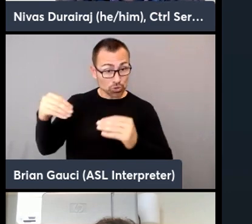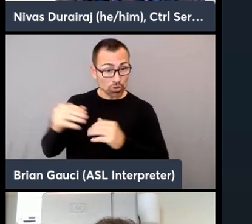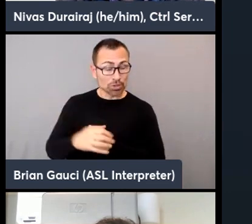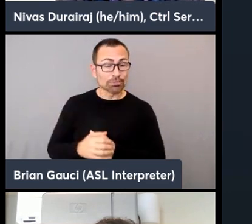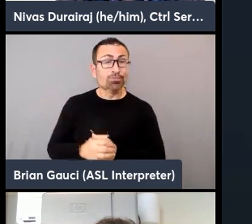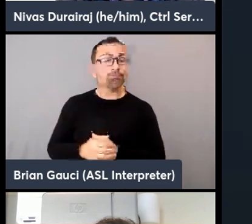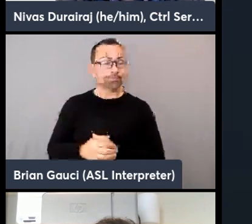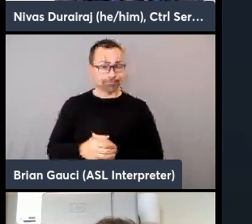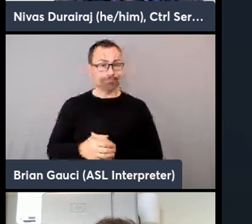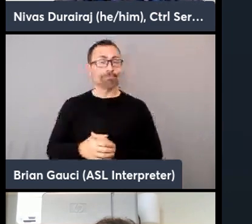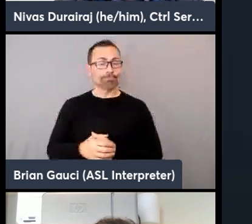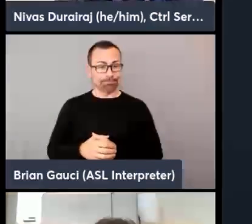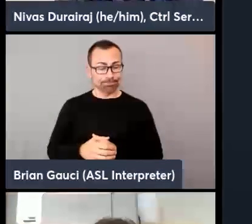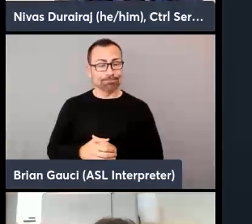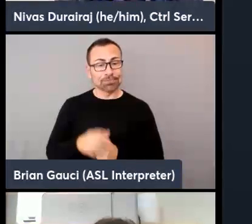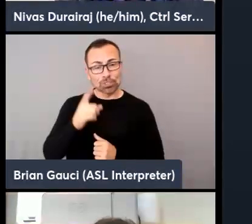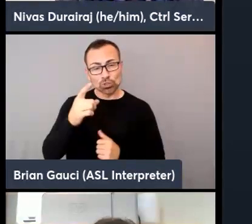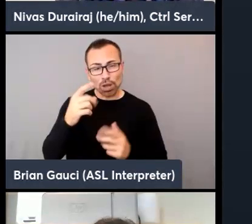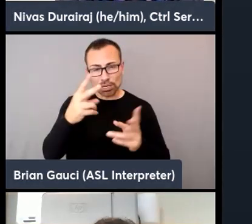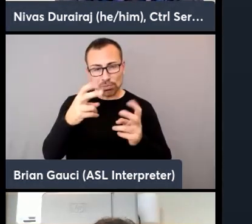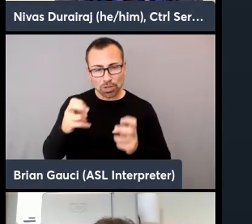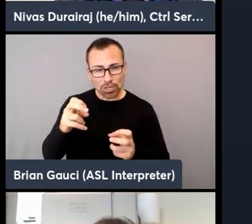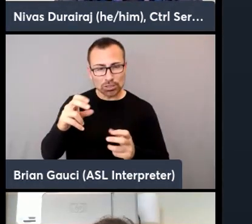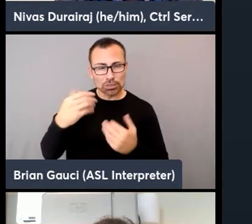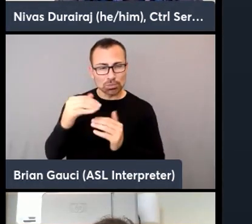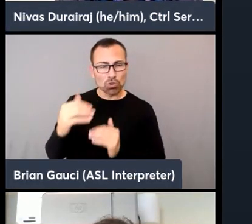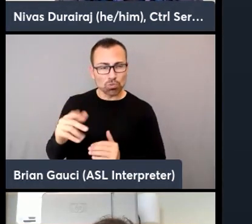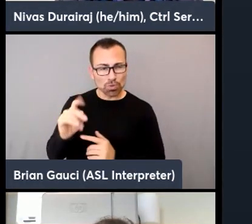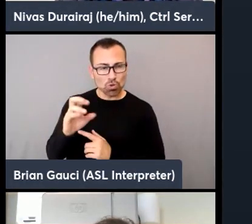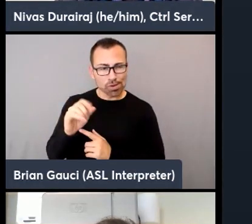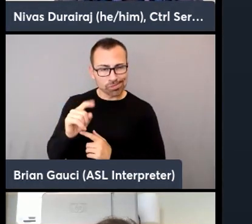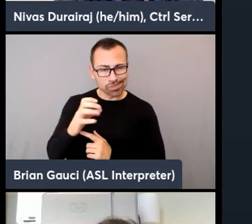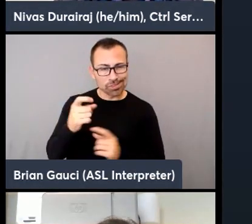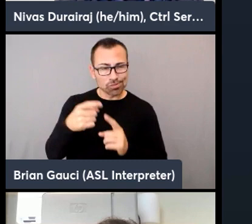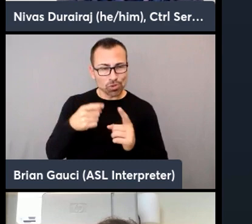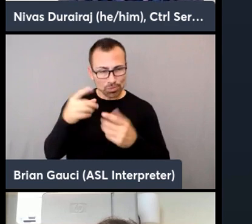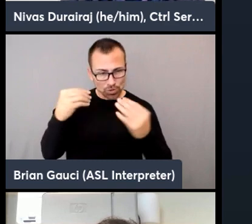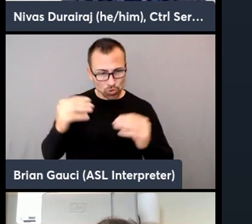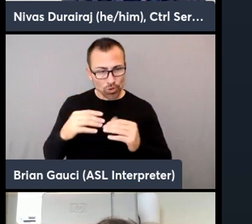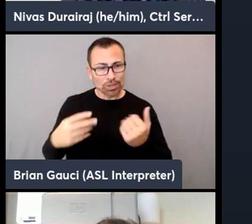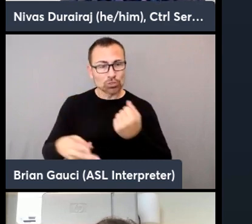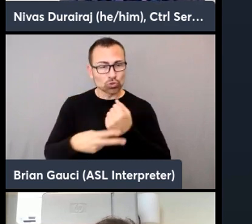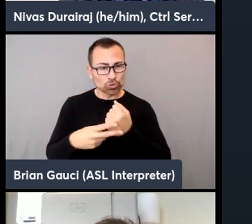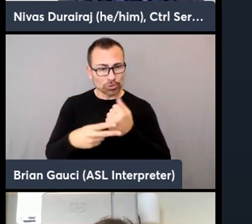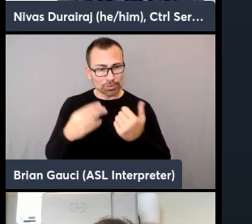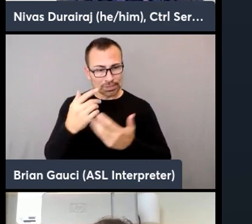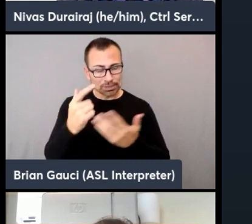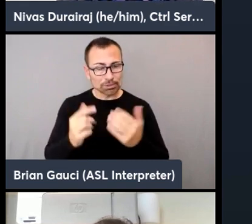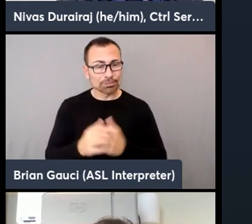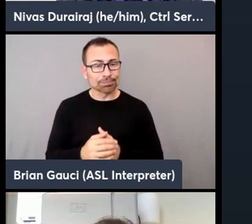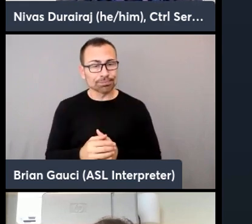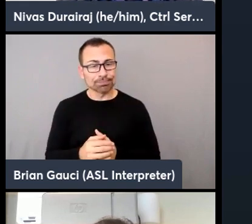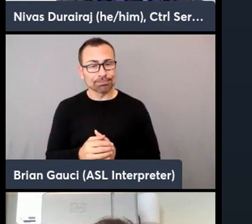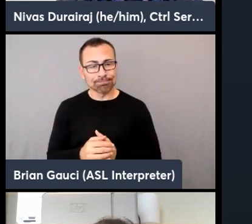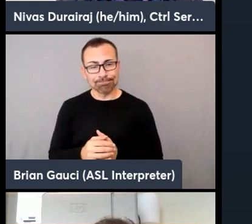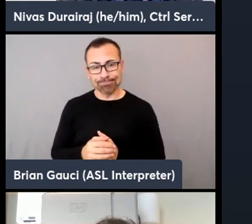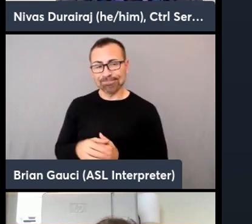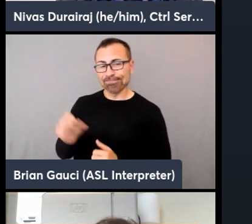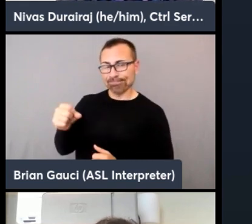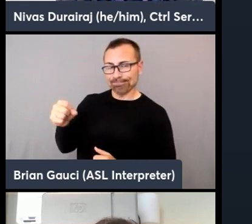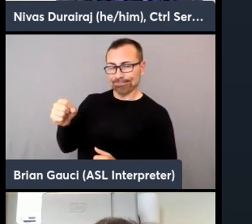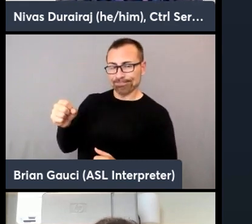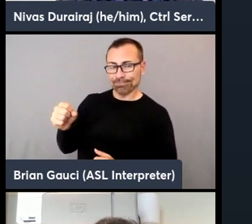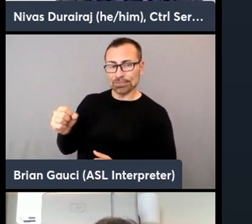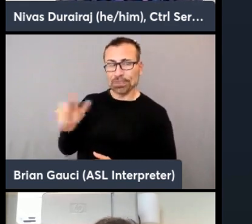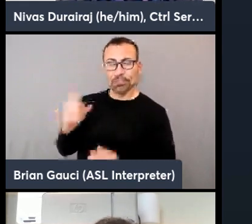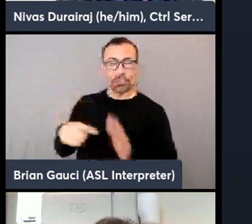out the parameters from Parameter Store, store my secrets. Yeah. Okay. I'll show you. So I'll show you